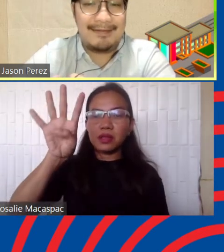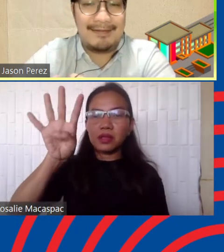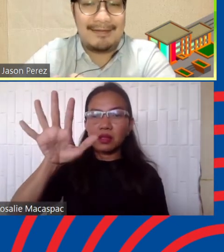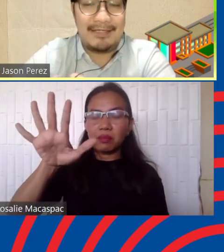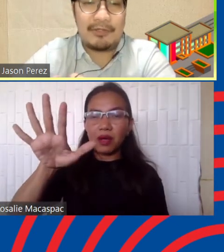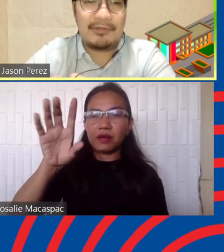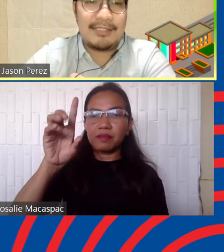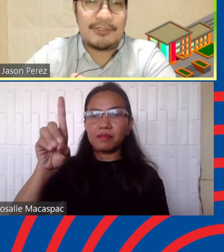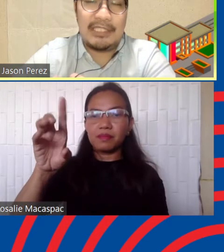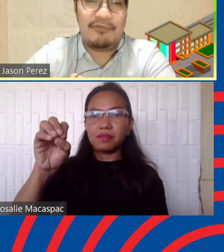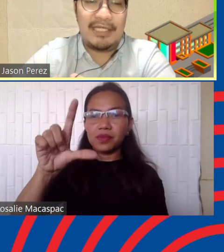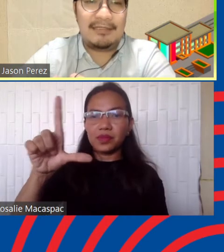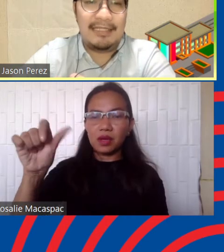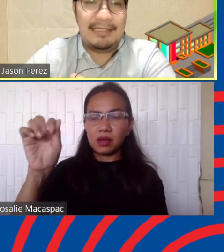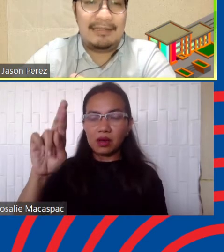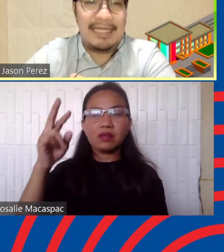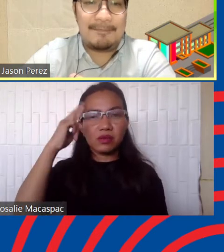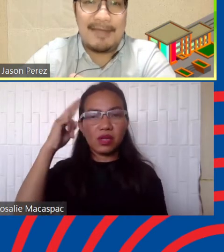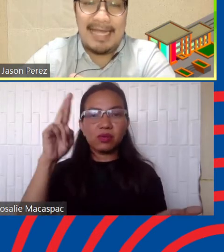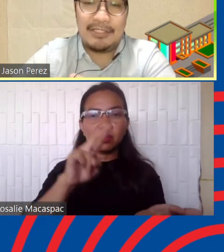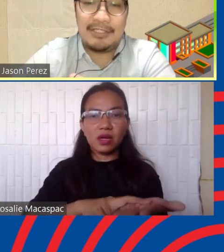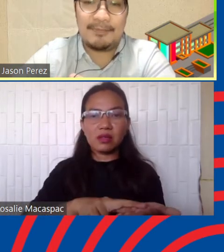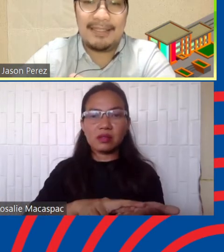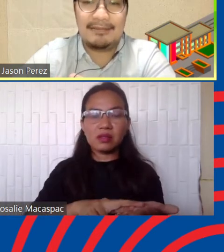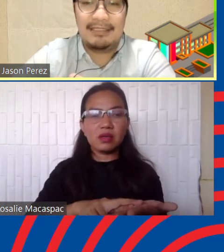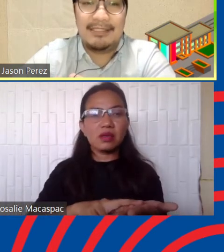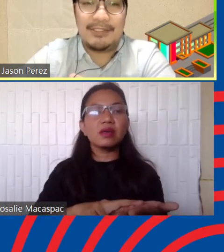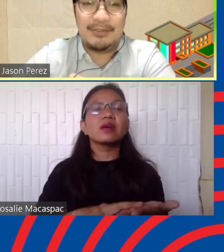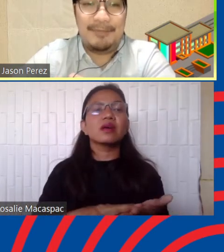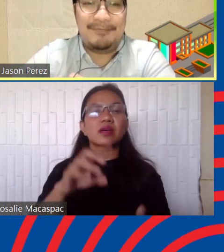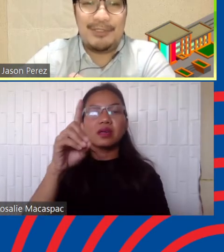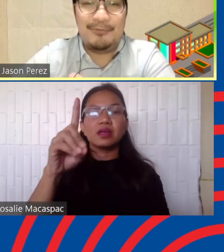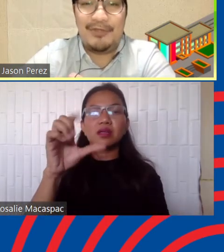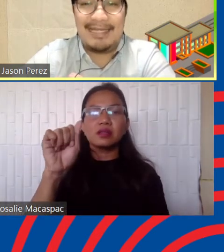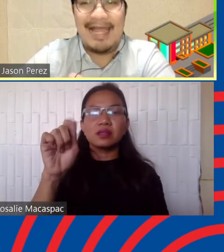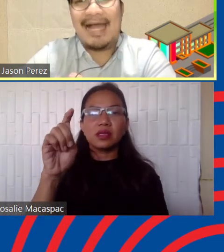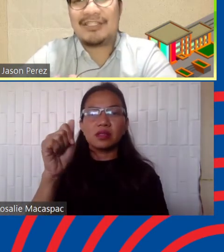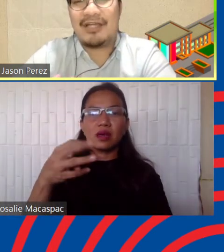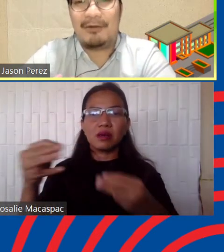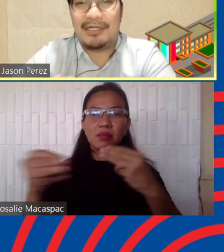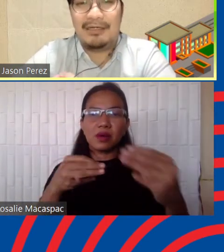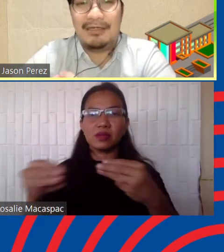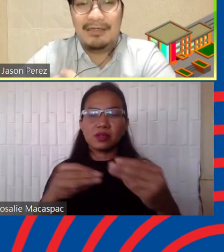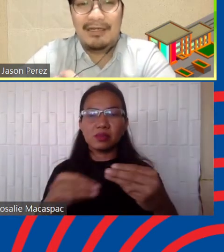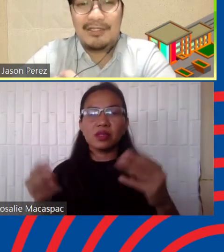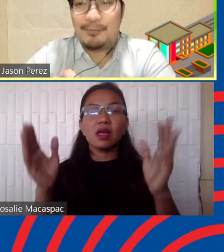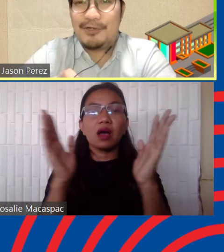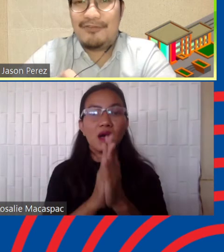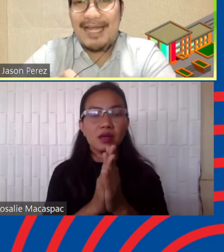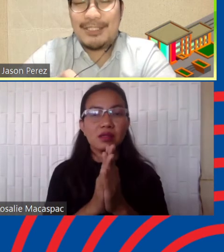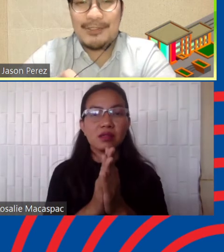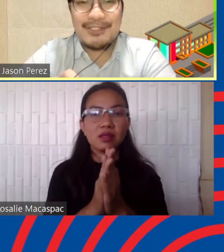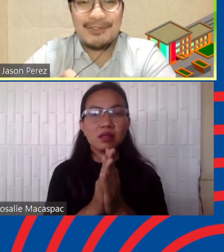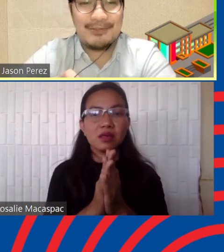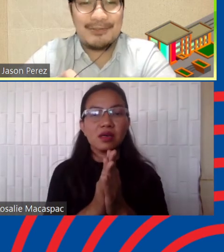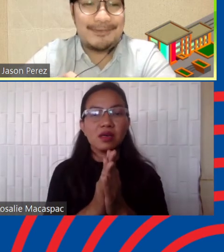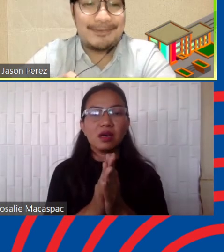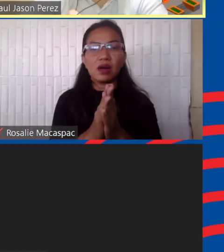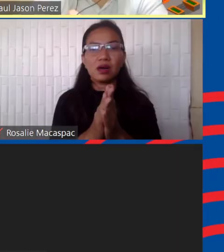get a recognized certificate in data management. So maybe we can ask our